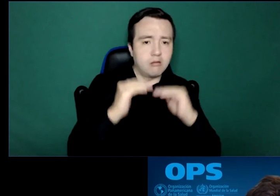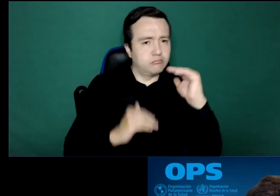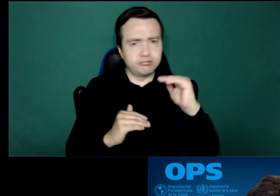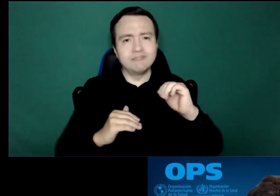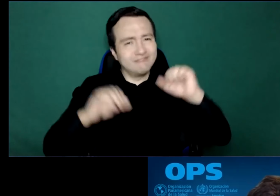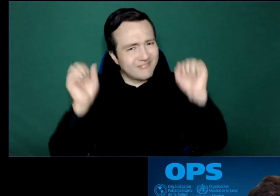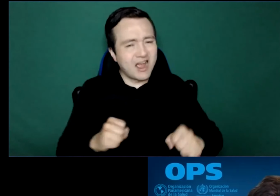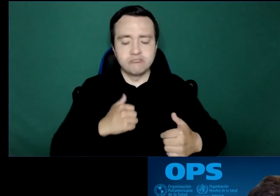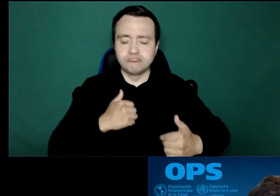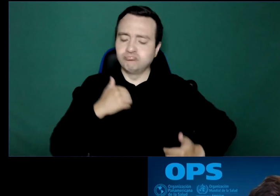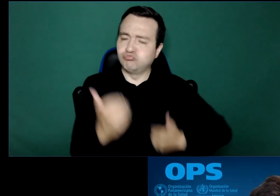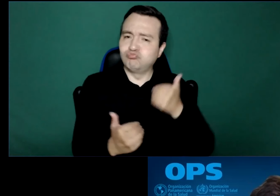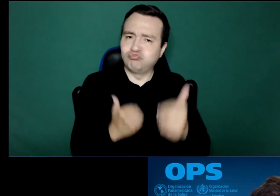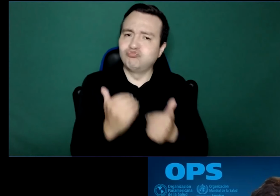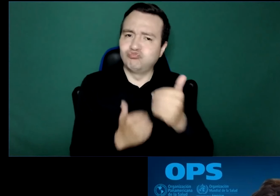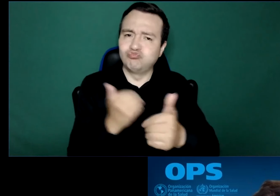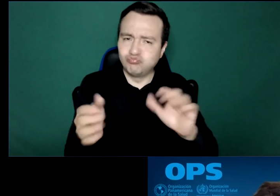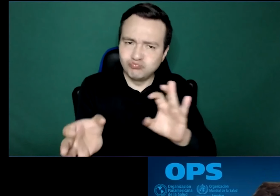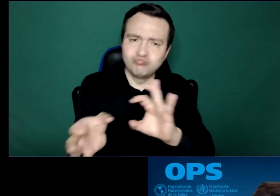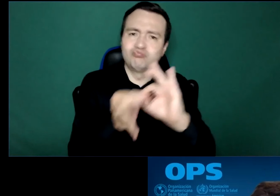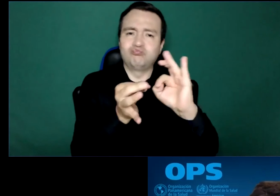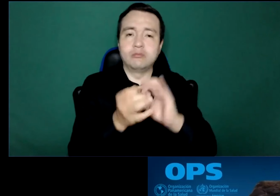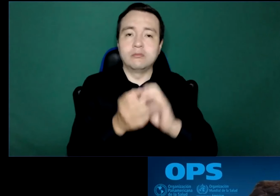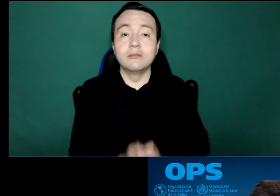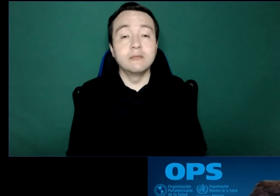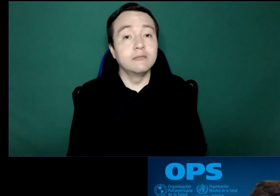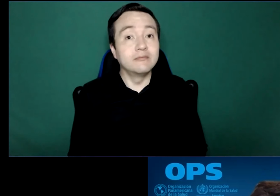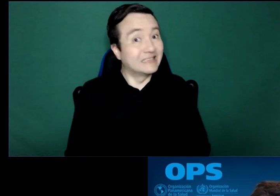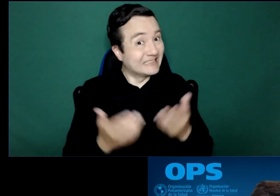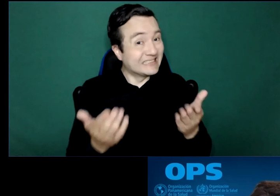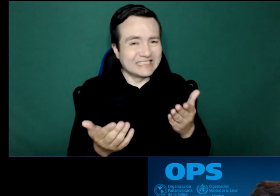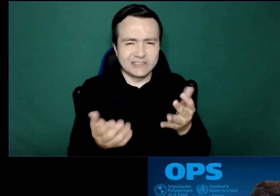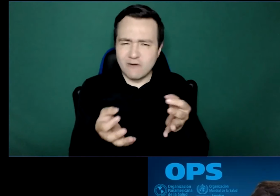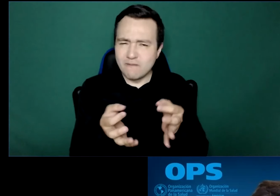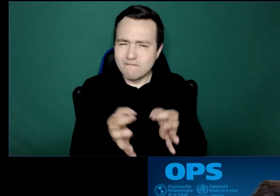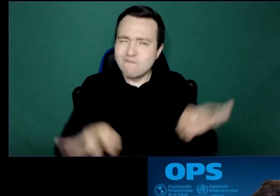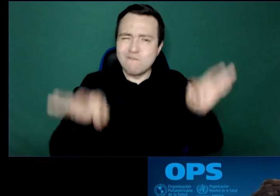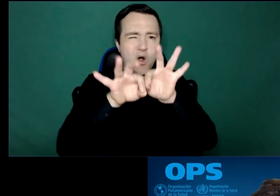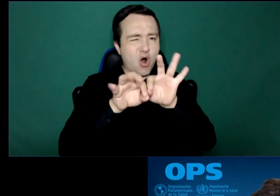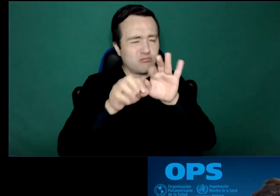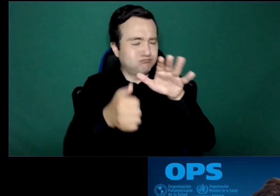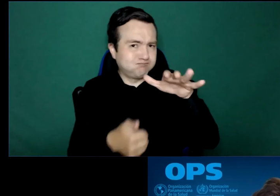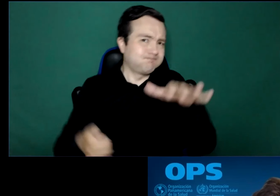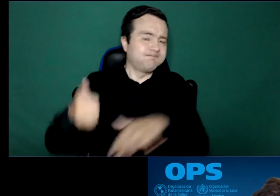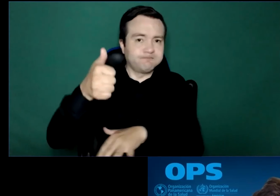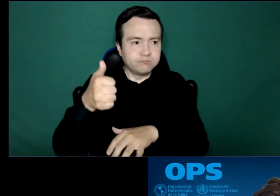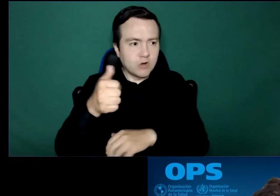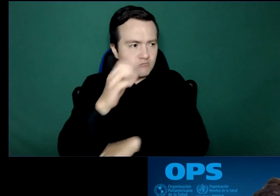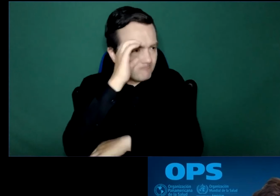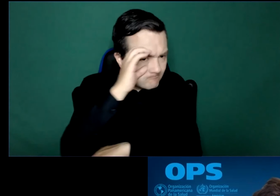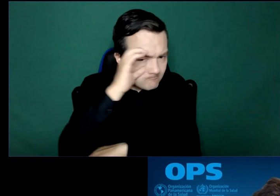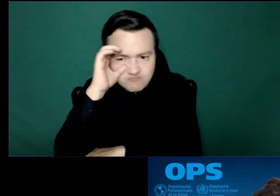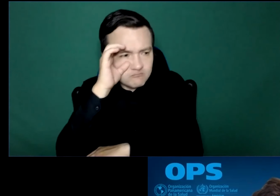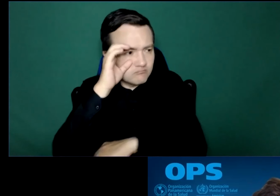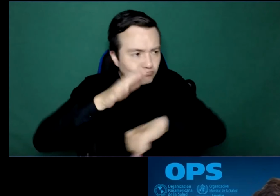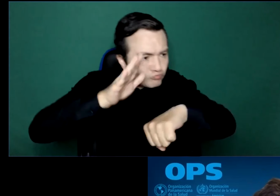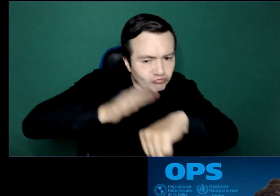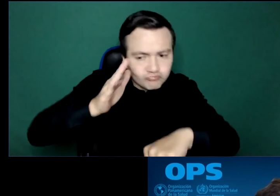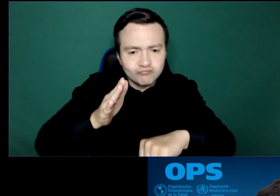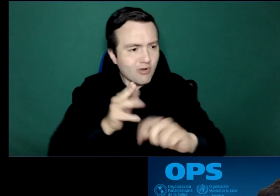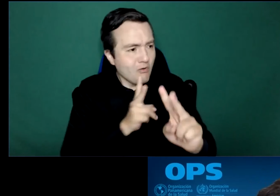roadmap will be fundamental to strengthen the preparation capacities, access,